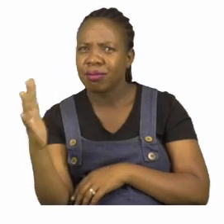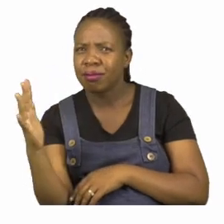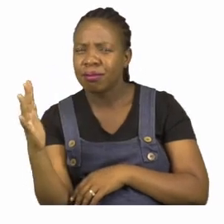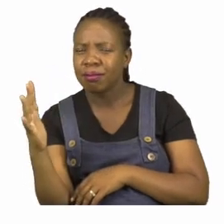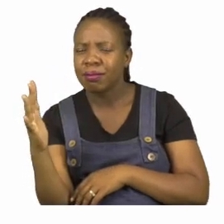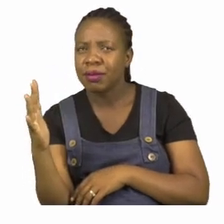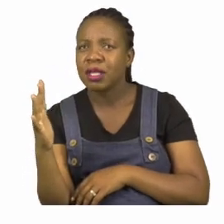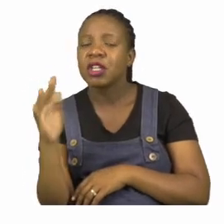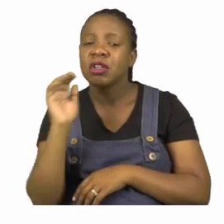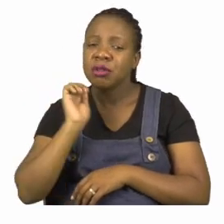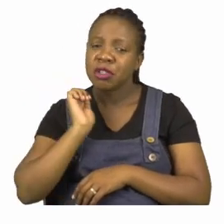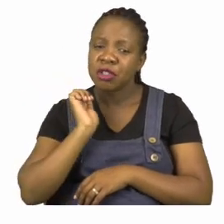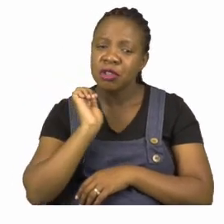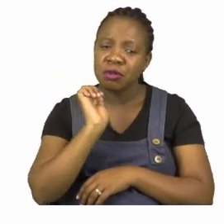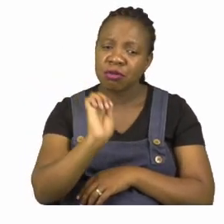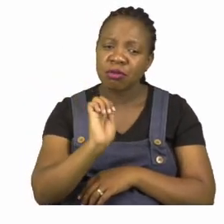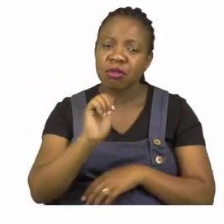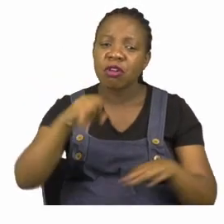area.